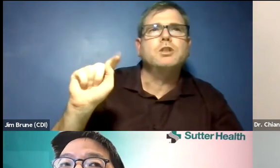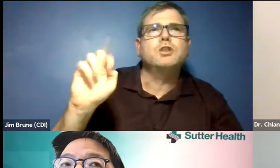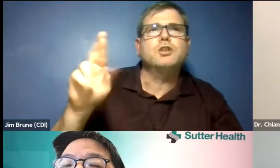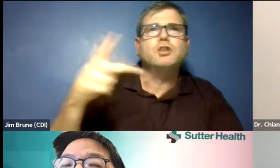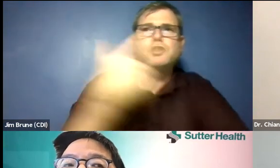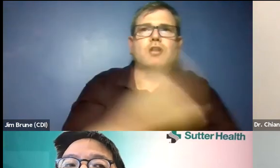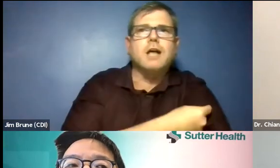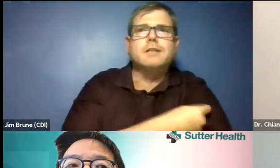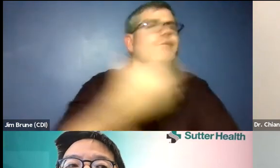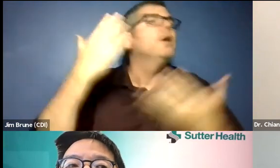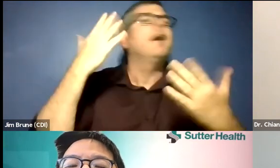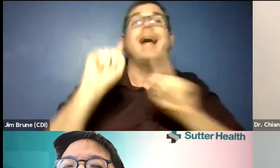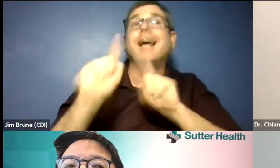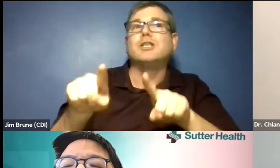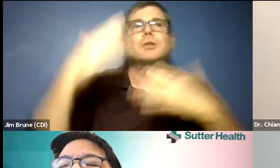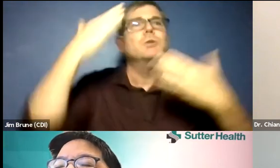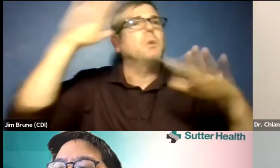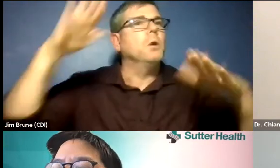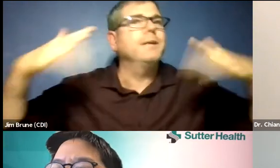what is the